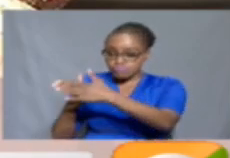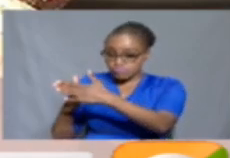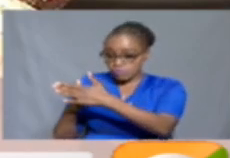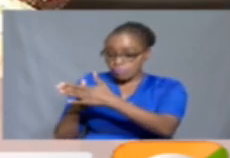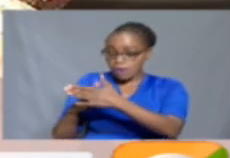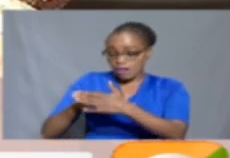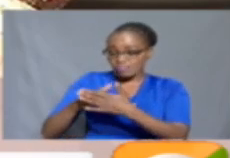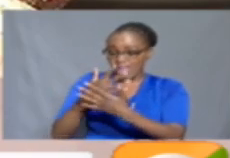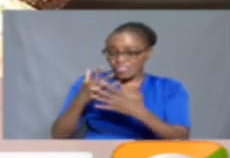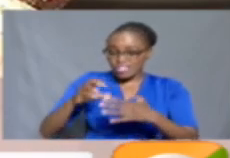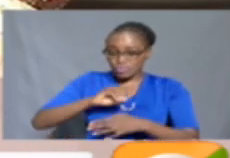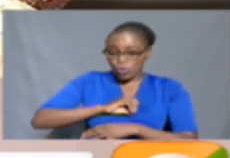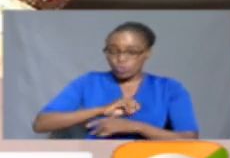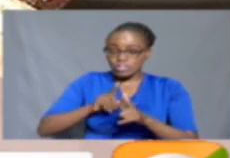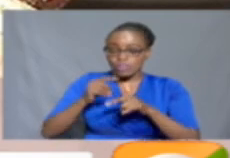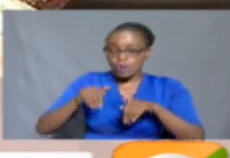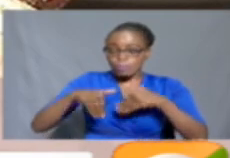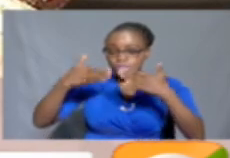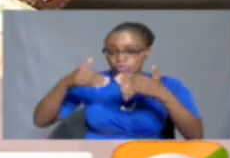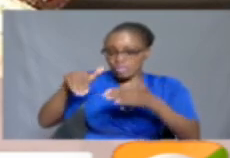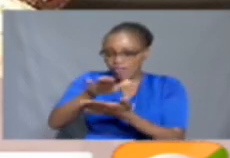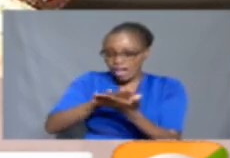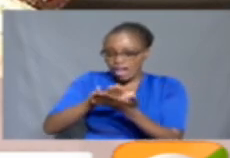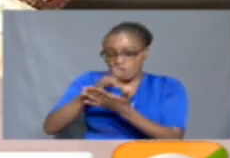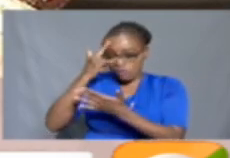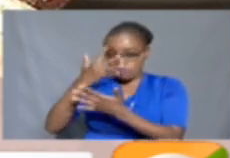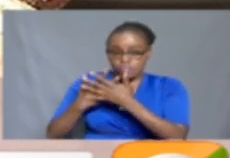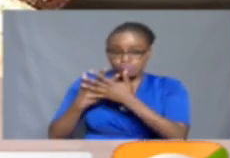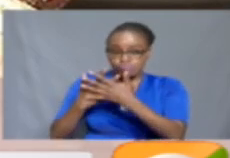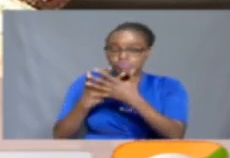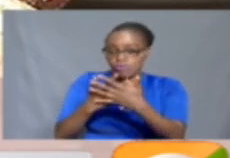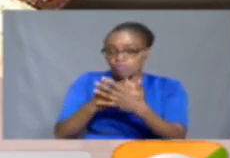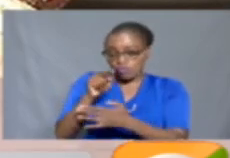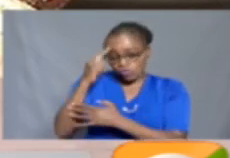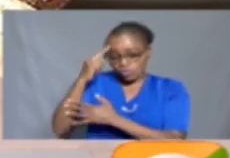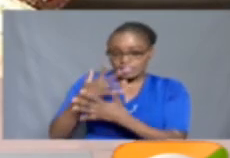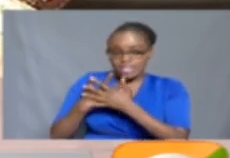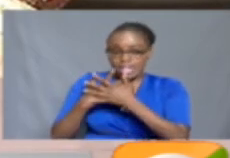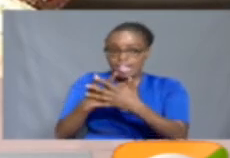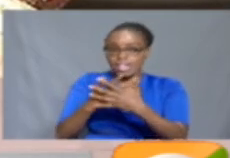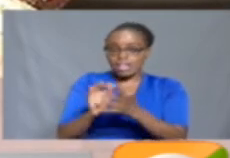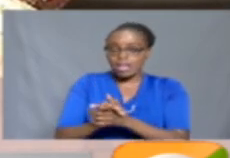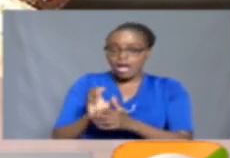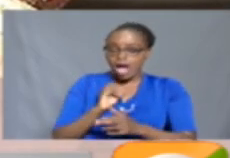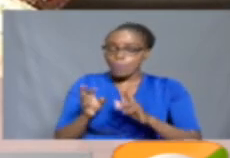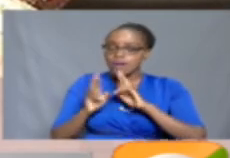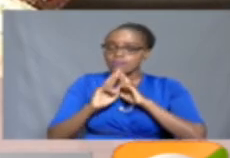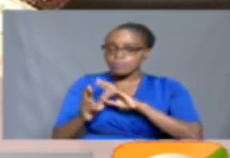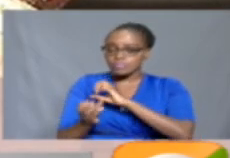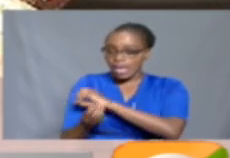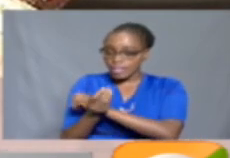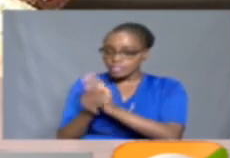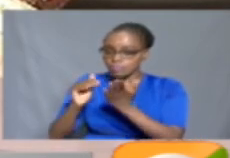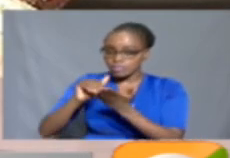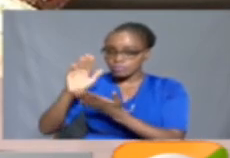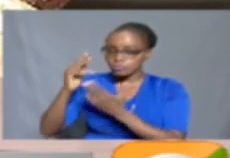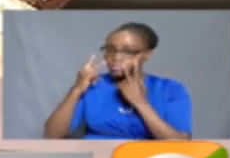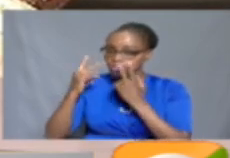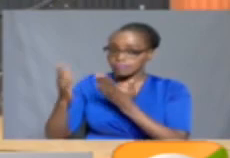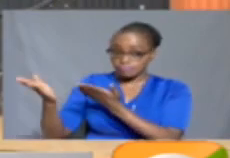the governor that could provide grounds for prosecution of Lenolkulal. Sam Gituku has the details.